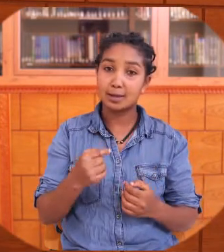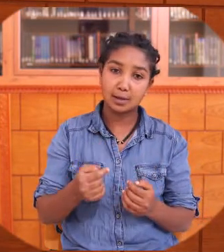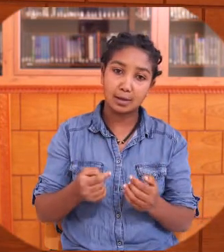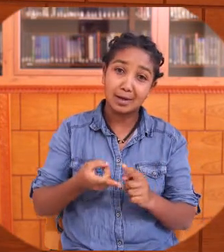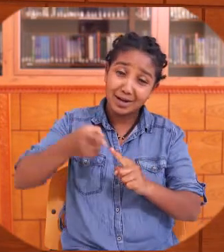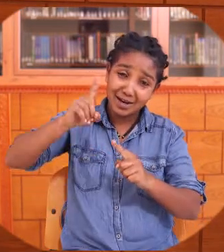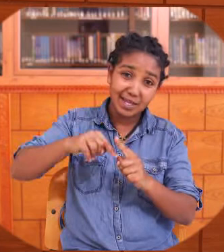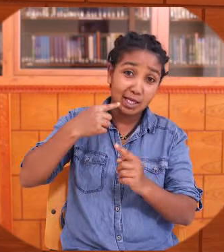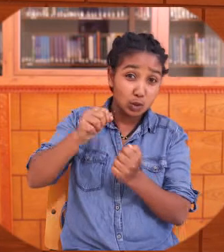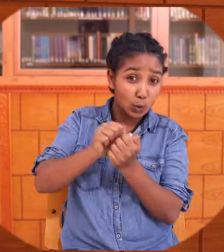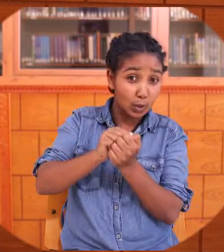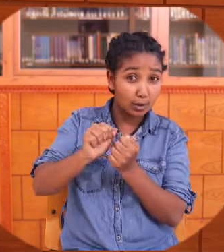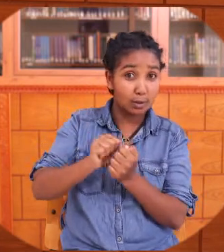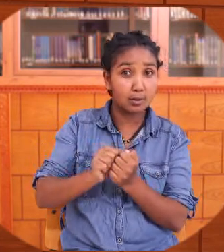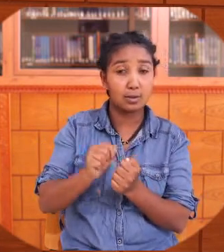their cuds.